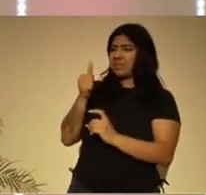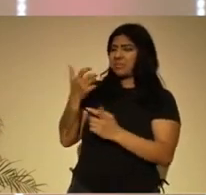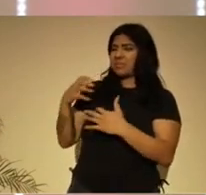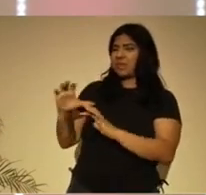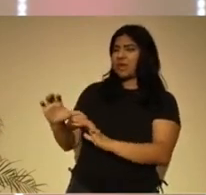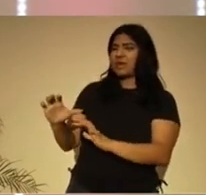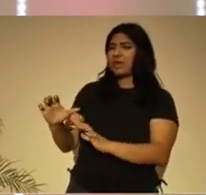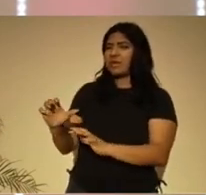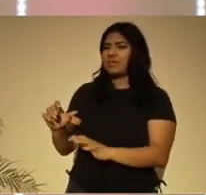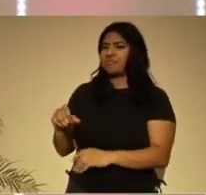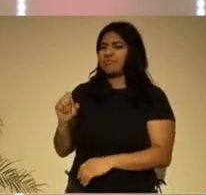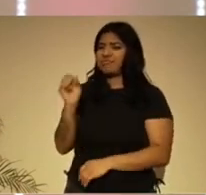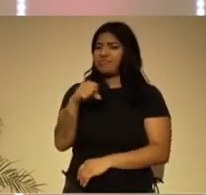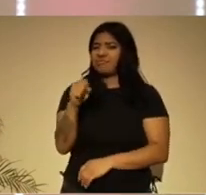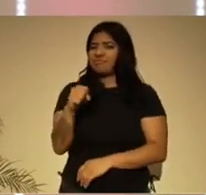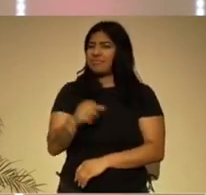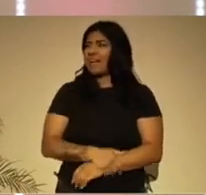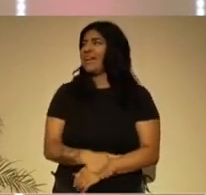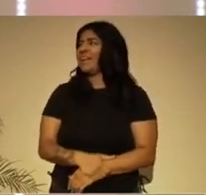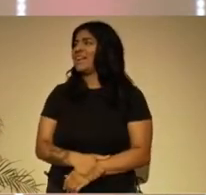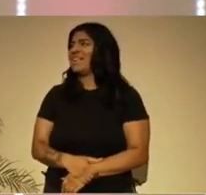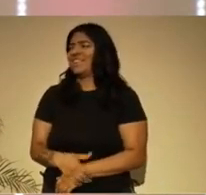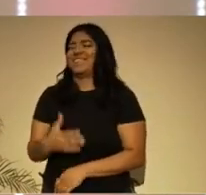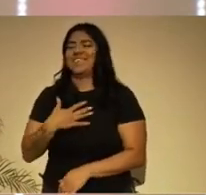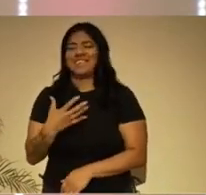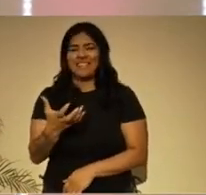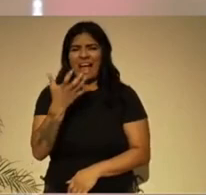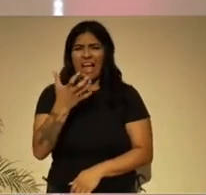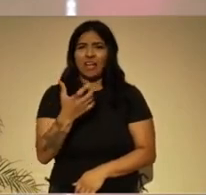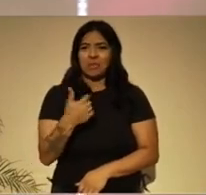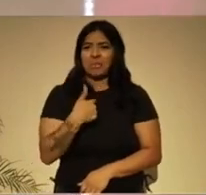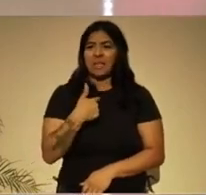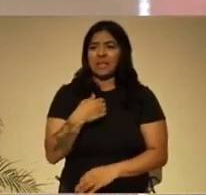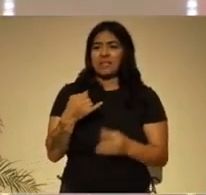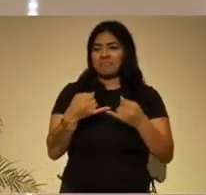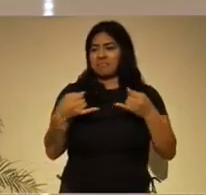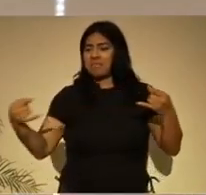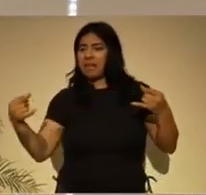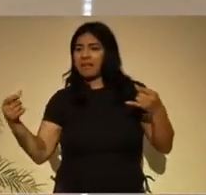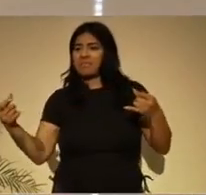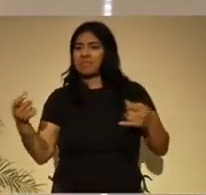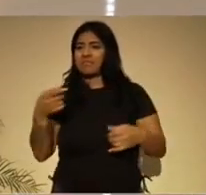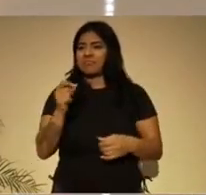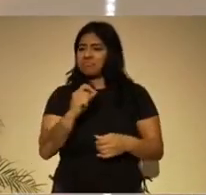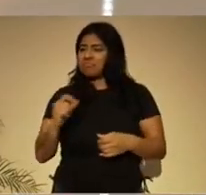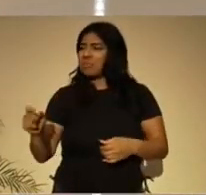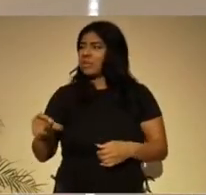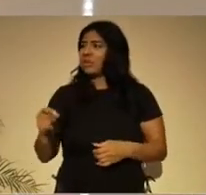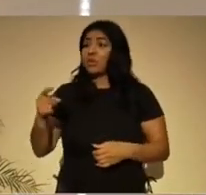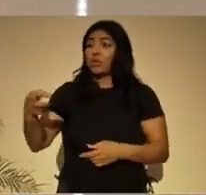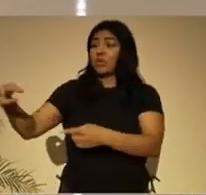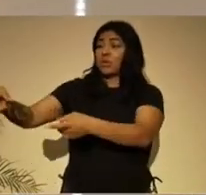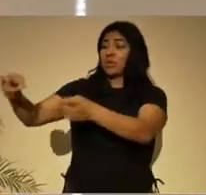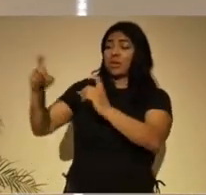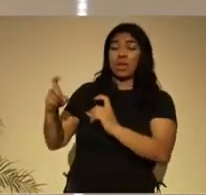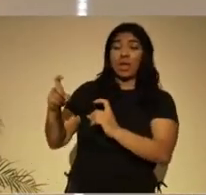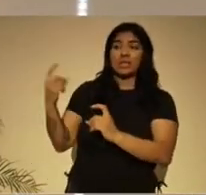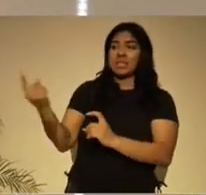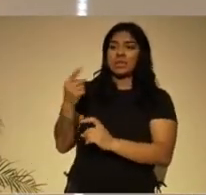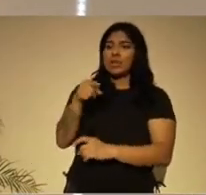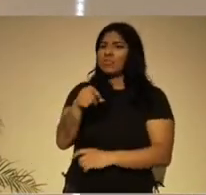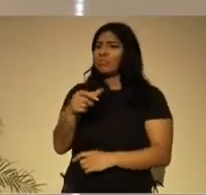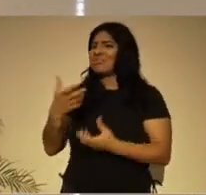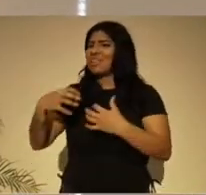Yeah, my temper, no. Fill in the blank. You've ever inherited something that you didn't